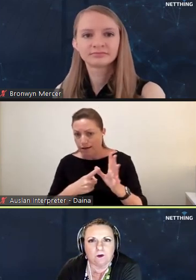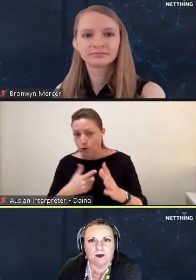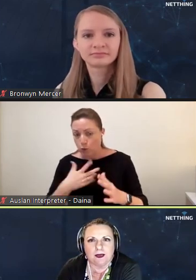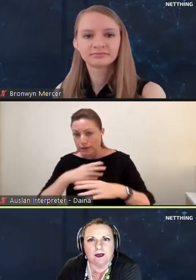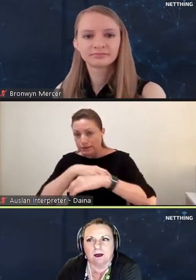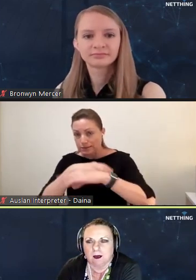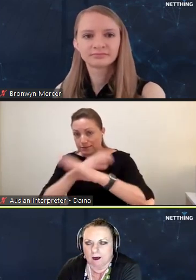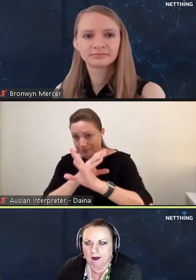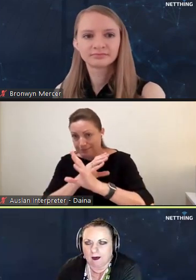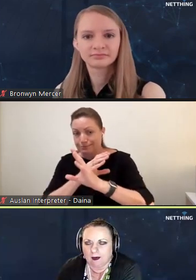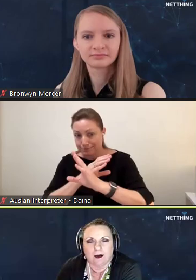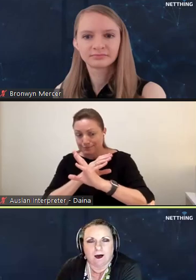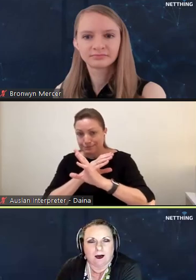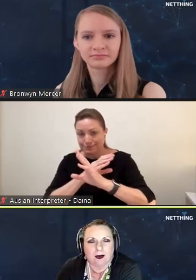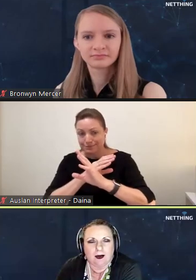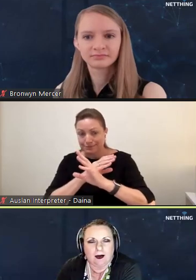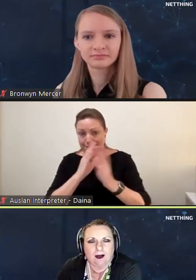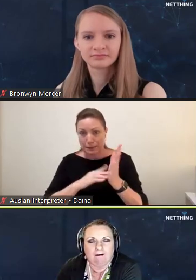and you will be here.